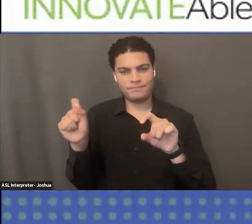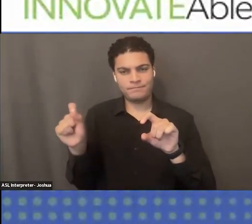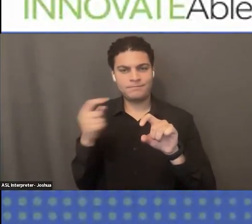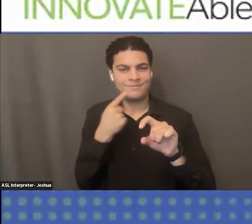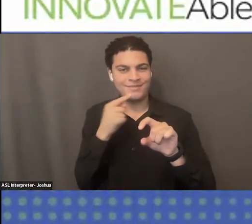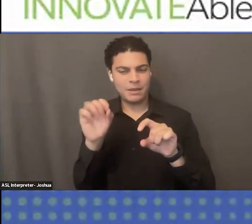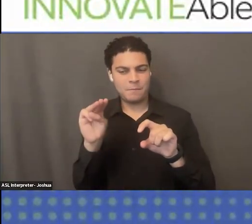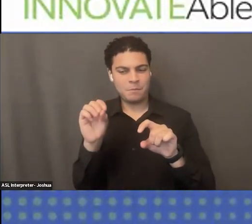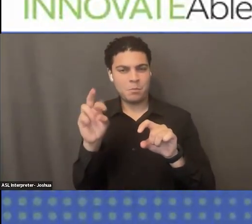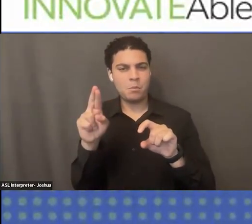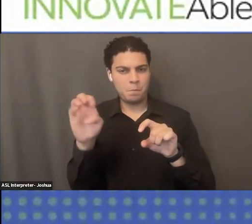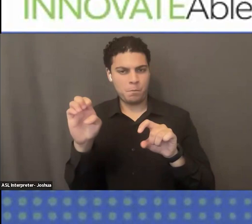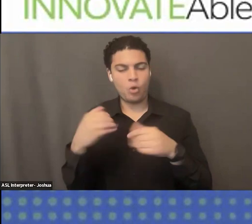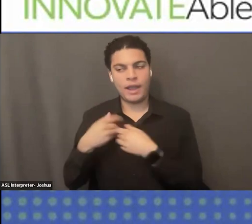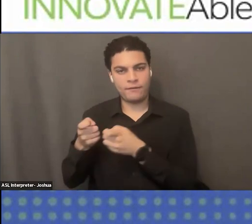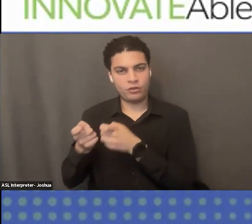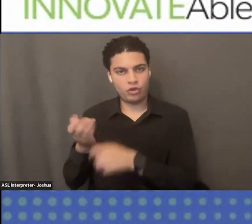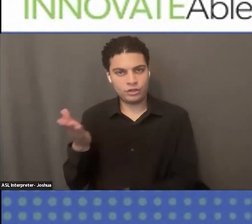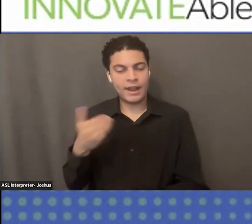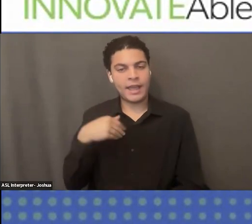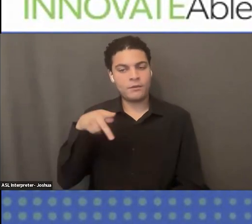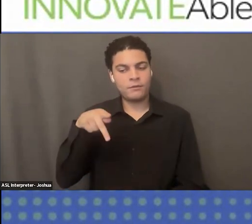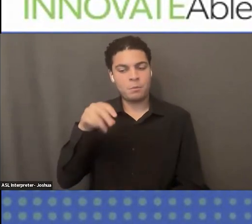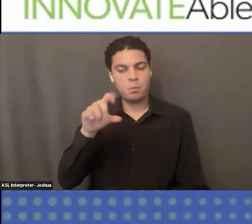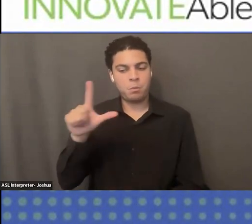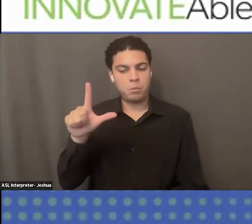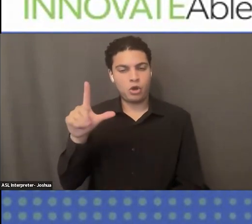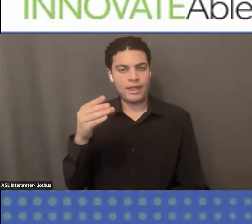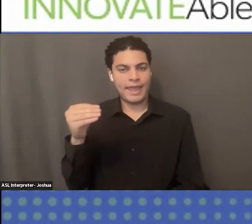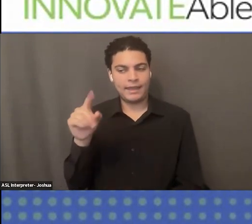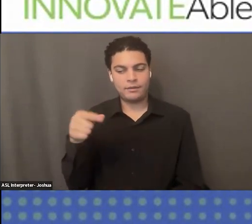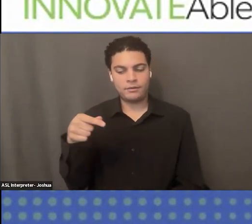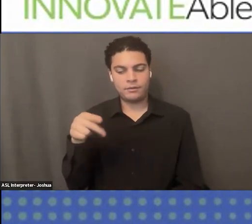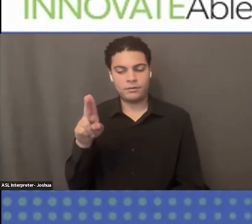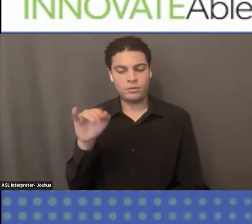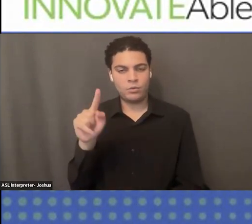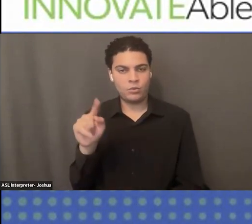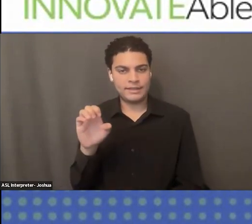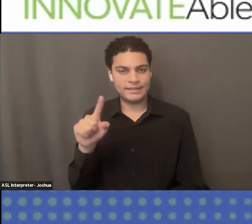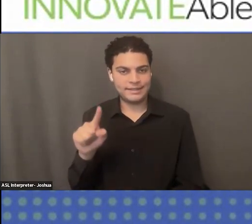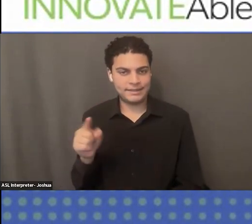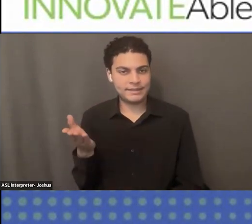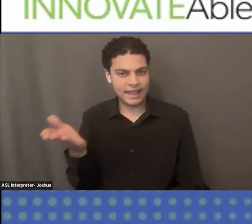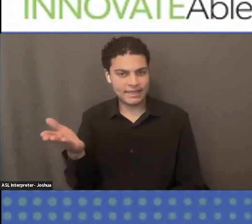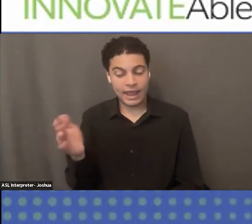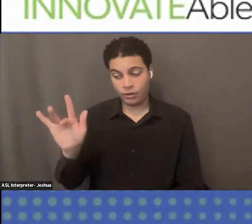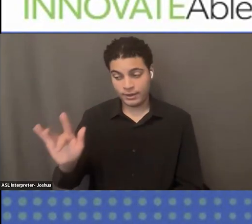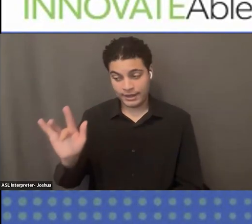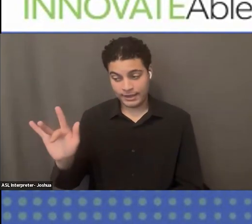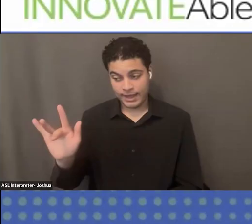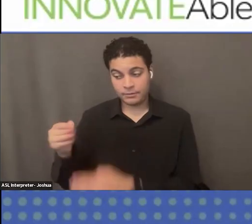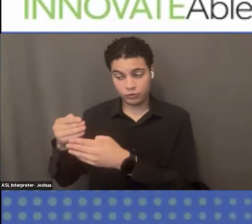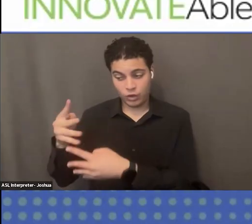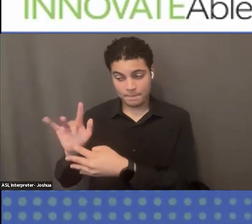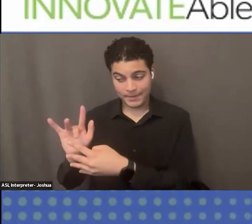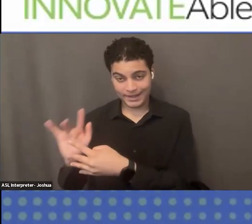controls down there. You'll see polls and quizzes under that. Click that, and the People's Choice poll should pop open, and you should be able